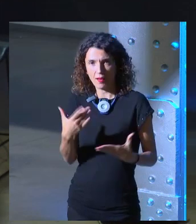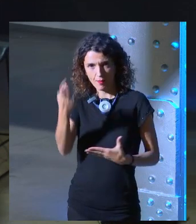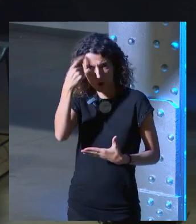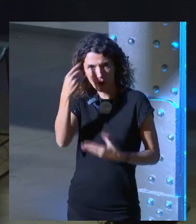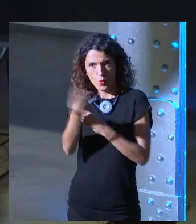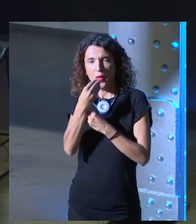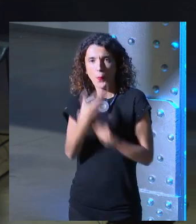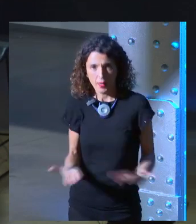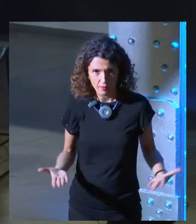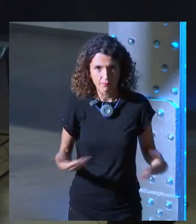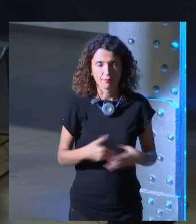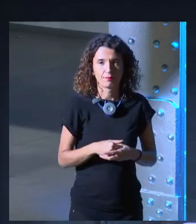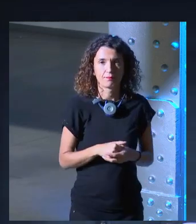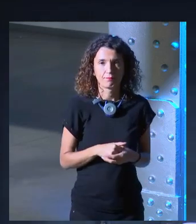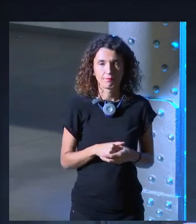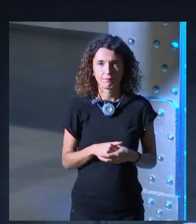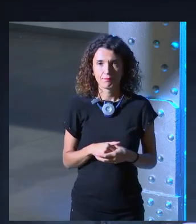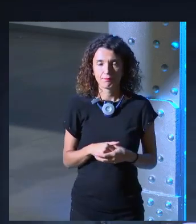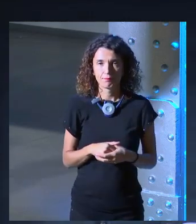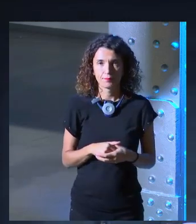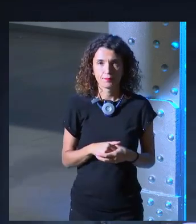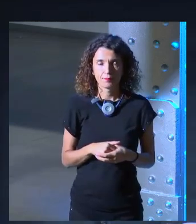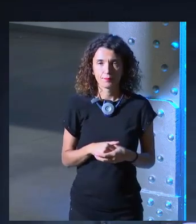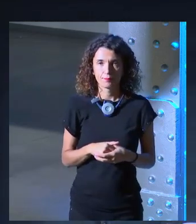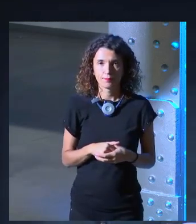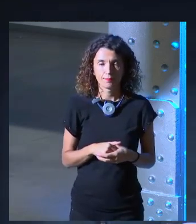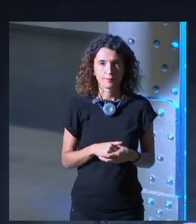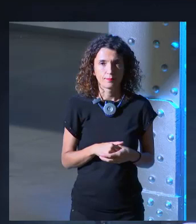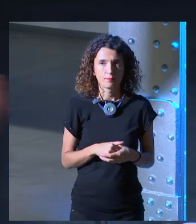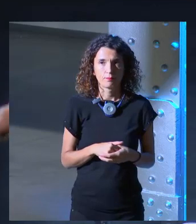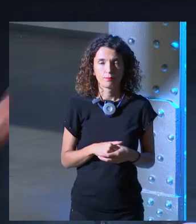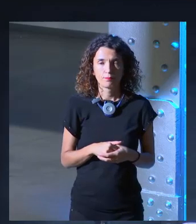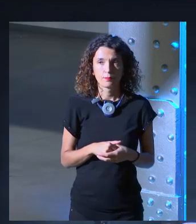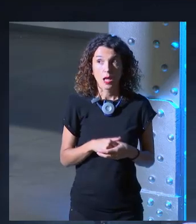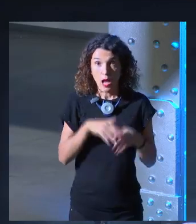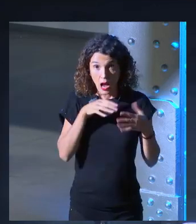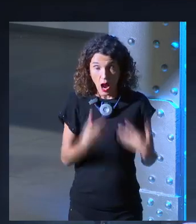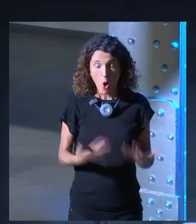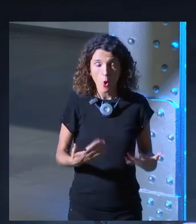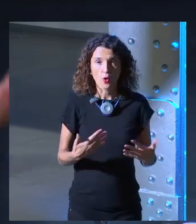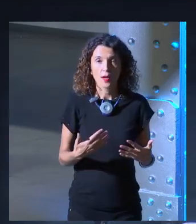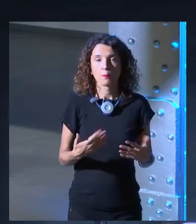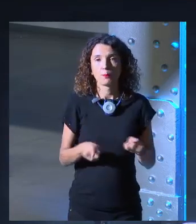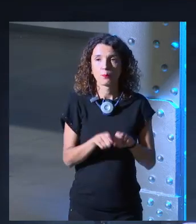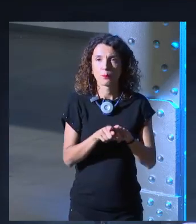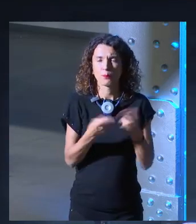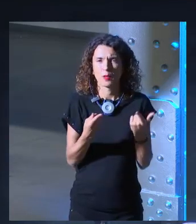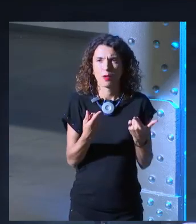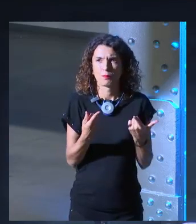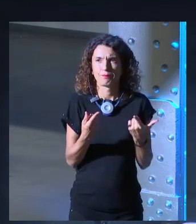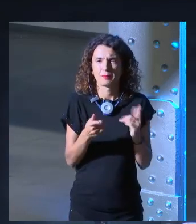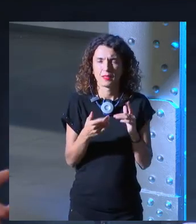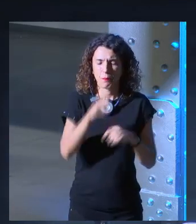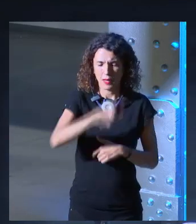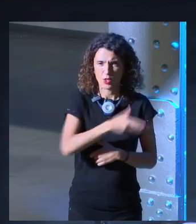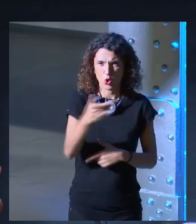with everything at the moment is so mad. And I do mean this business of people rushing into a gallery